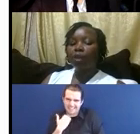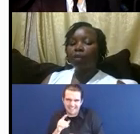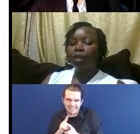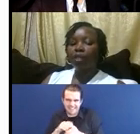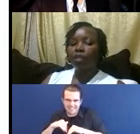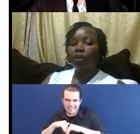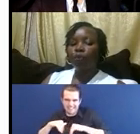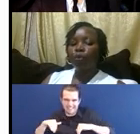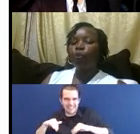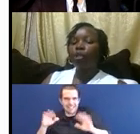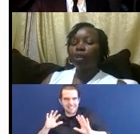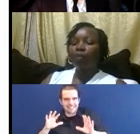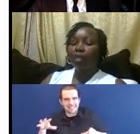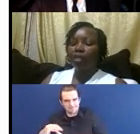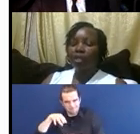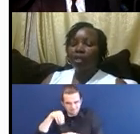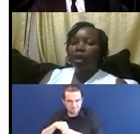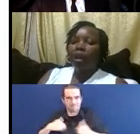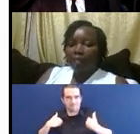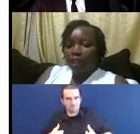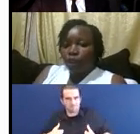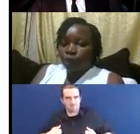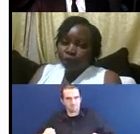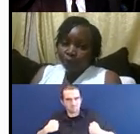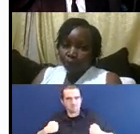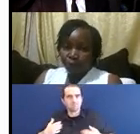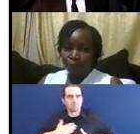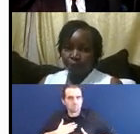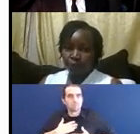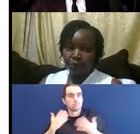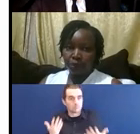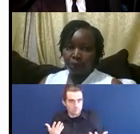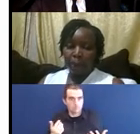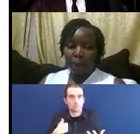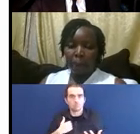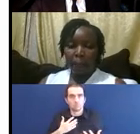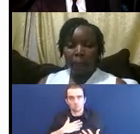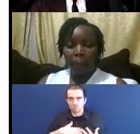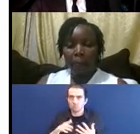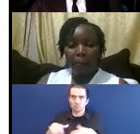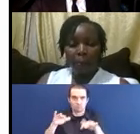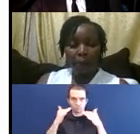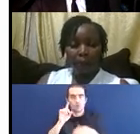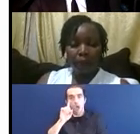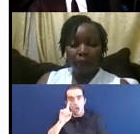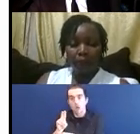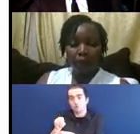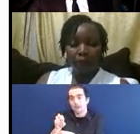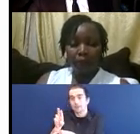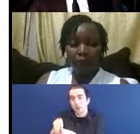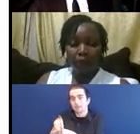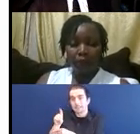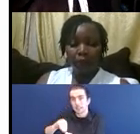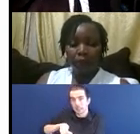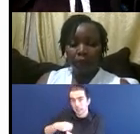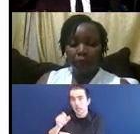with disabilities or people with disabilities. Thank you. Thanks very much, Sue. And we'll come back to you in a